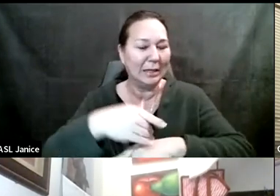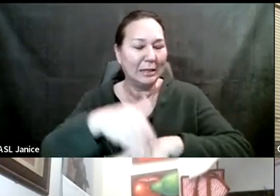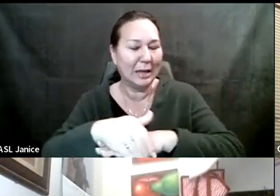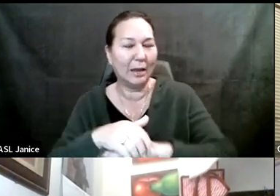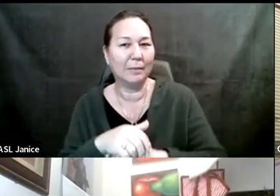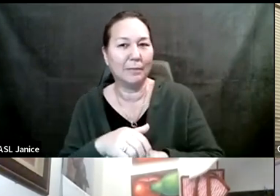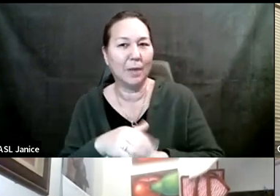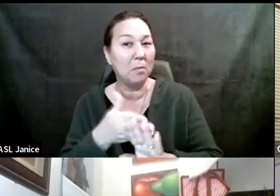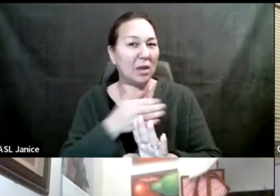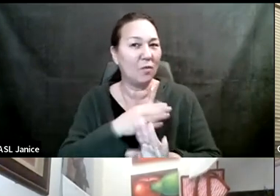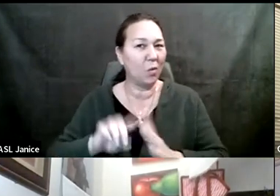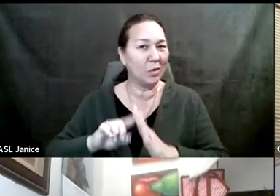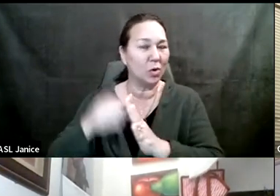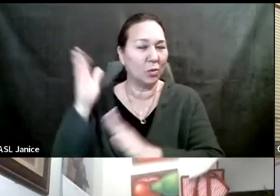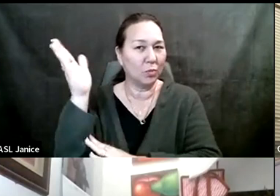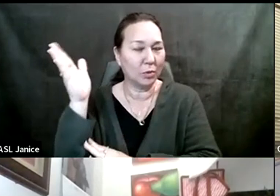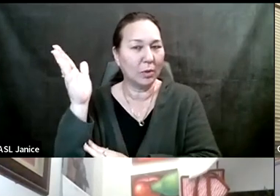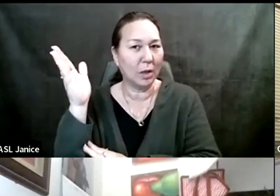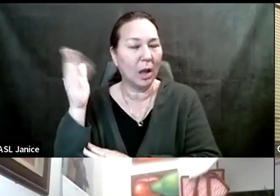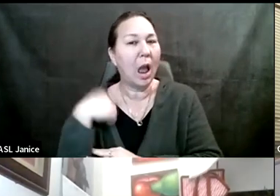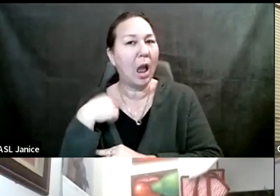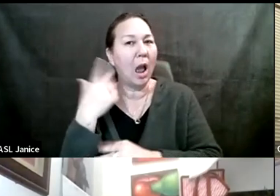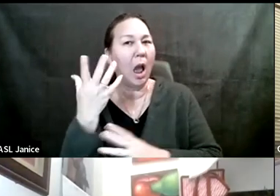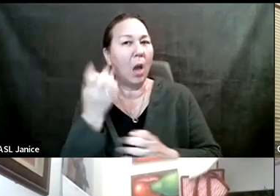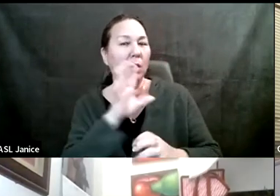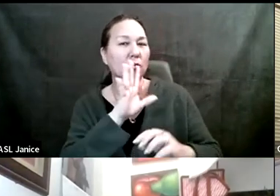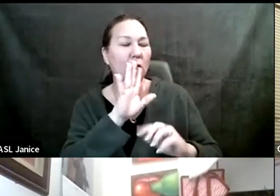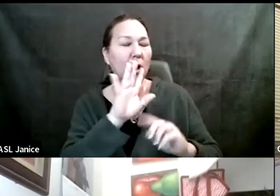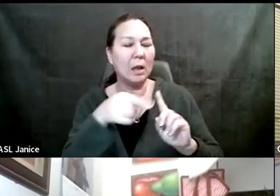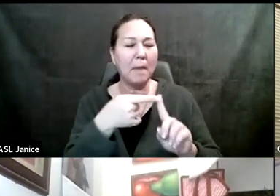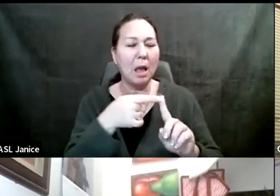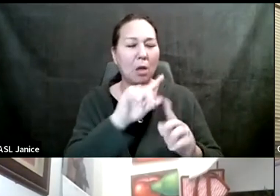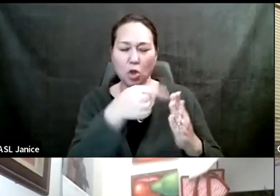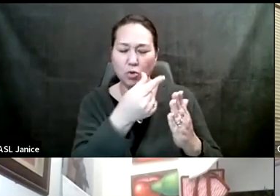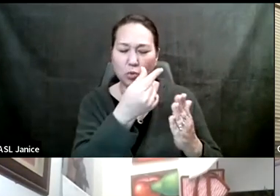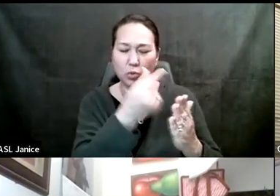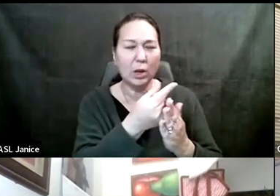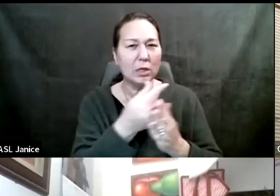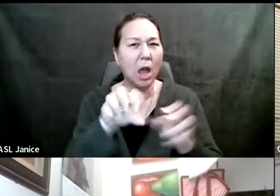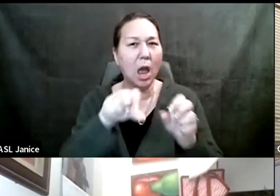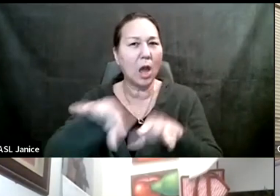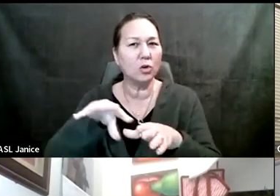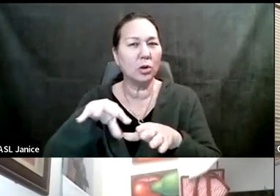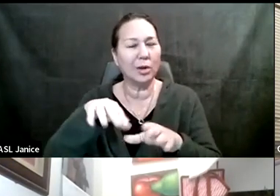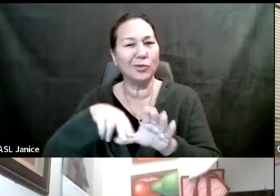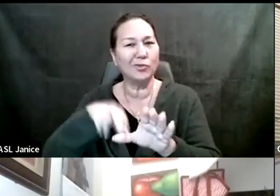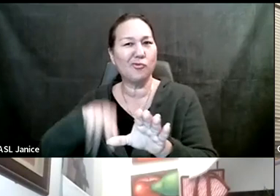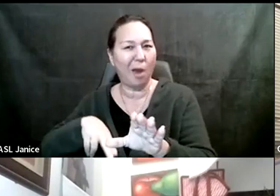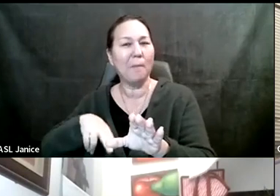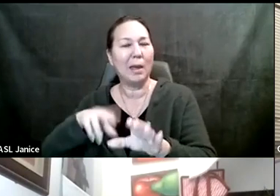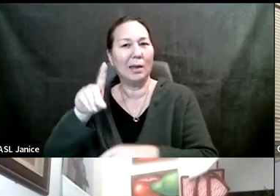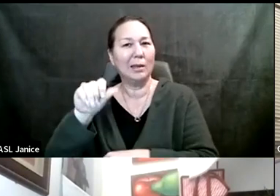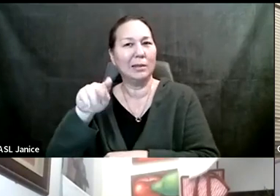like to acknowledge um just that the graduation and Dropout data uh came out recently and there's a deep connection